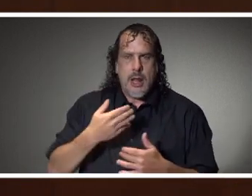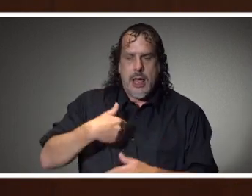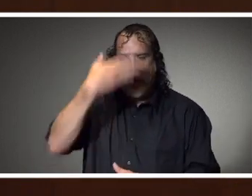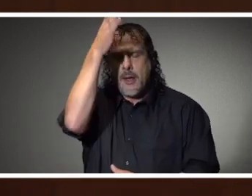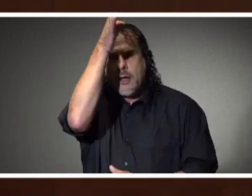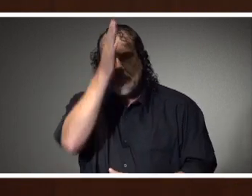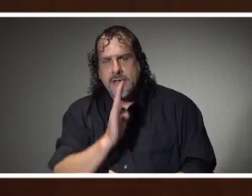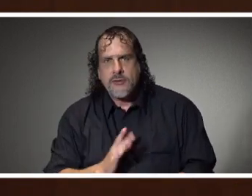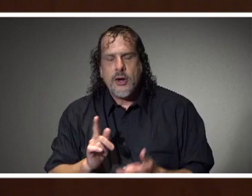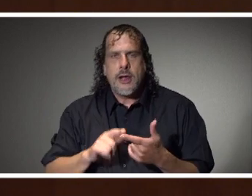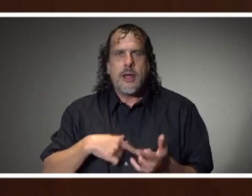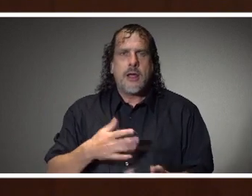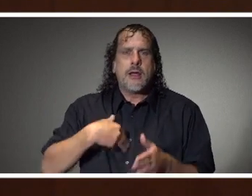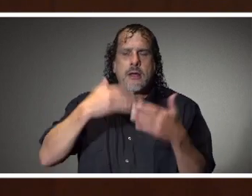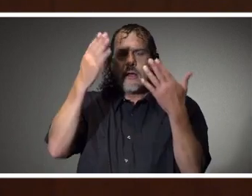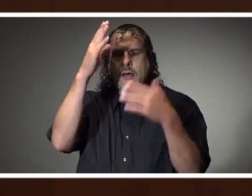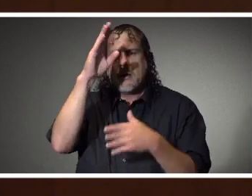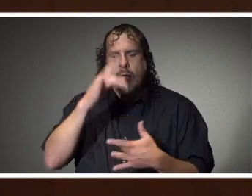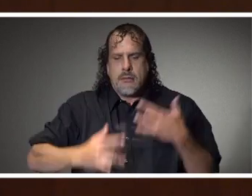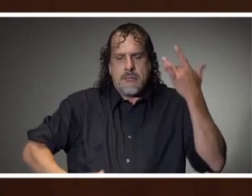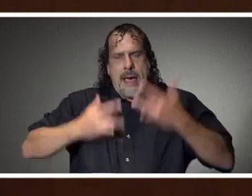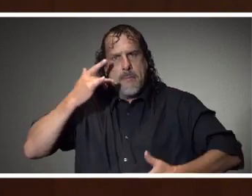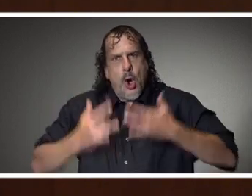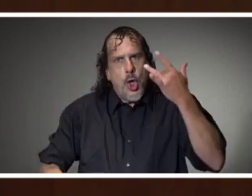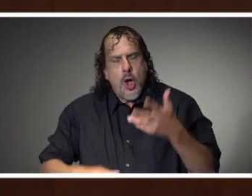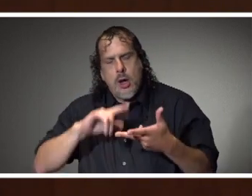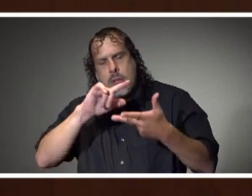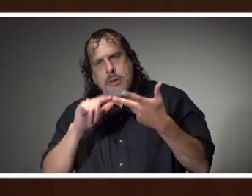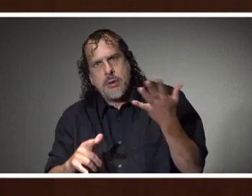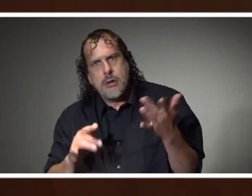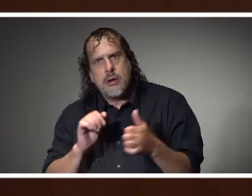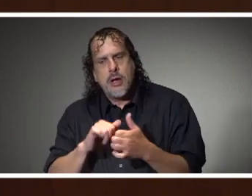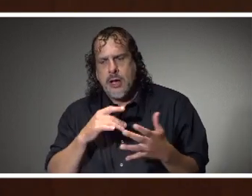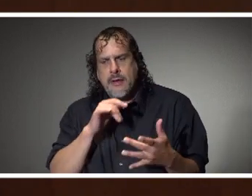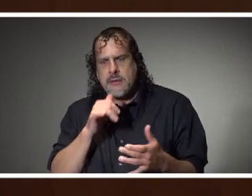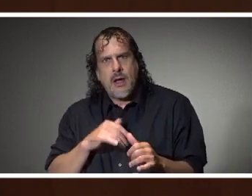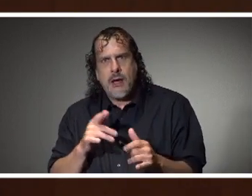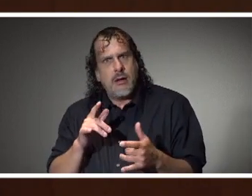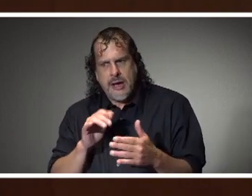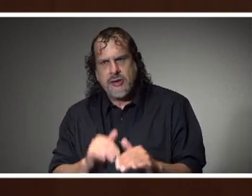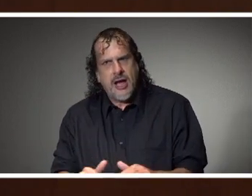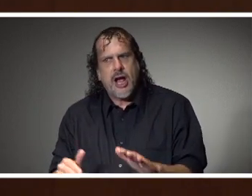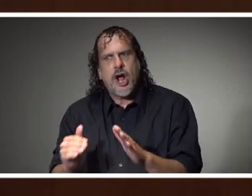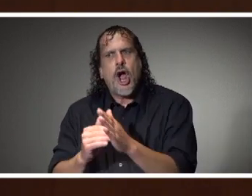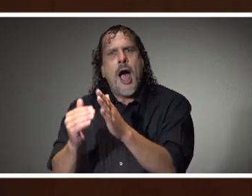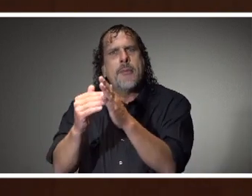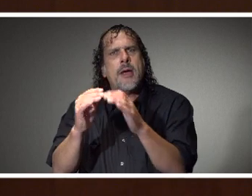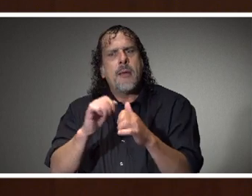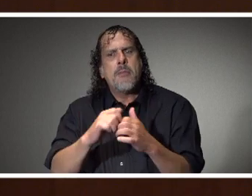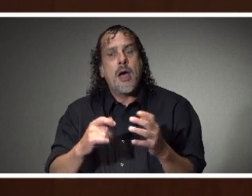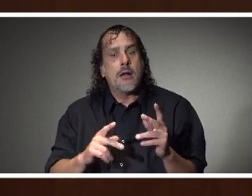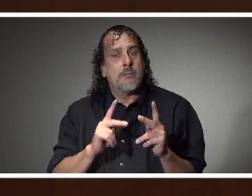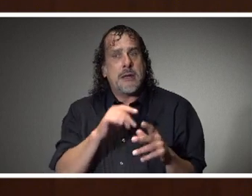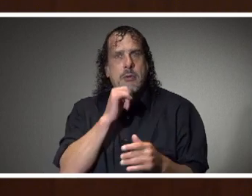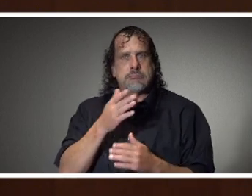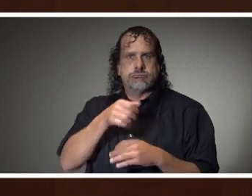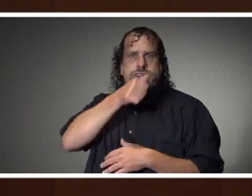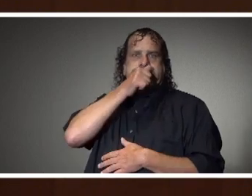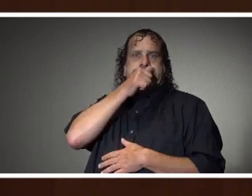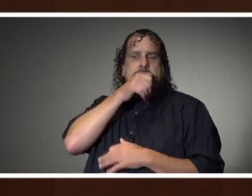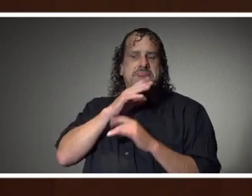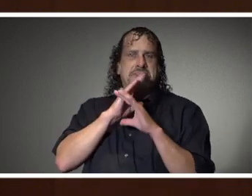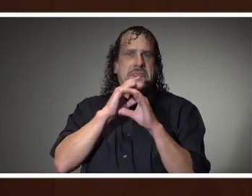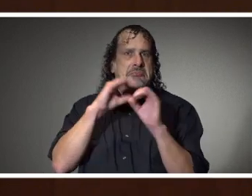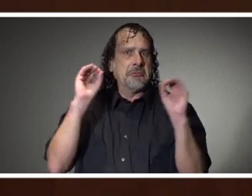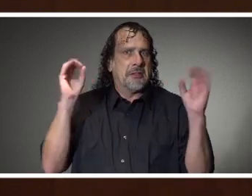schizophrenia. Knowing these numbers, mental illness is common. It's common, but it's not often talked about. People across the